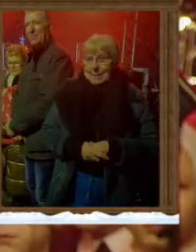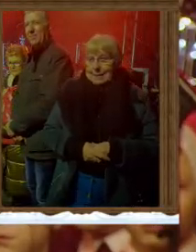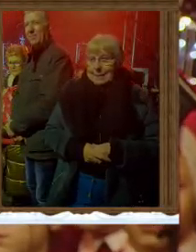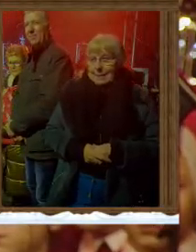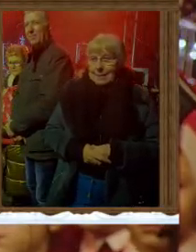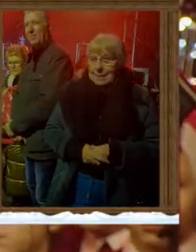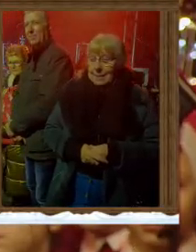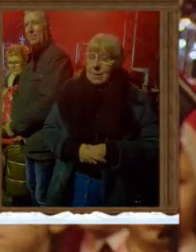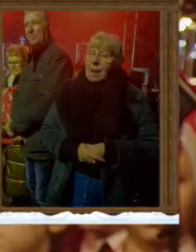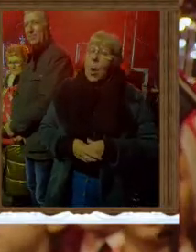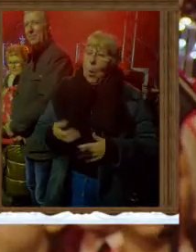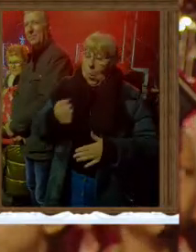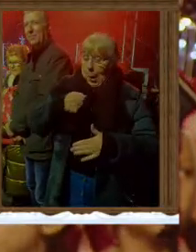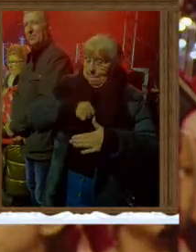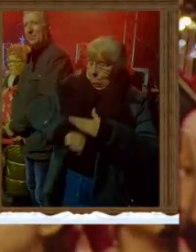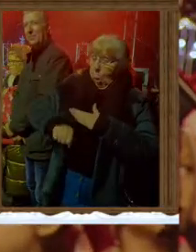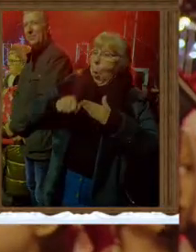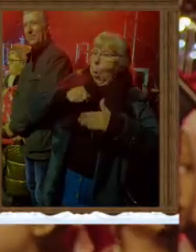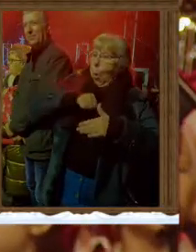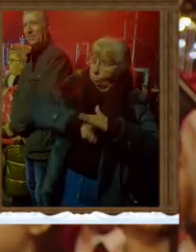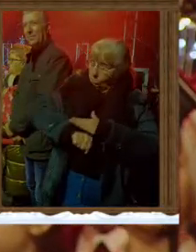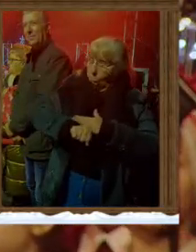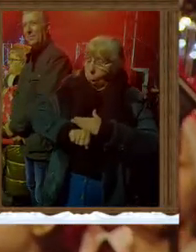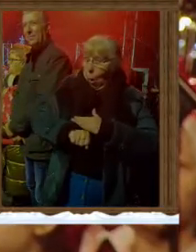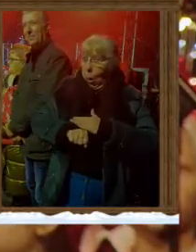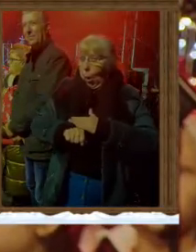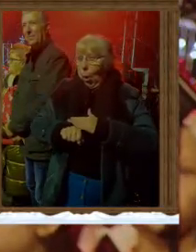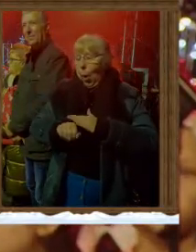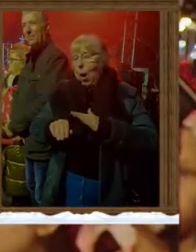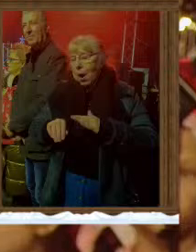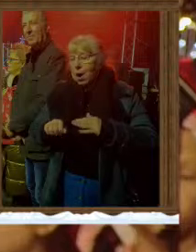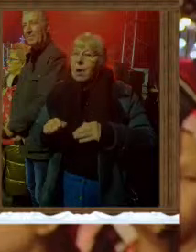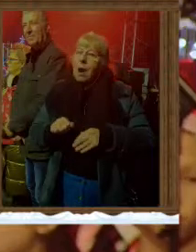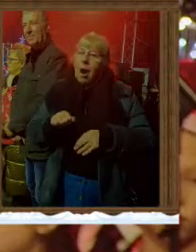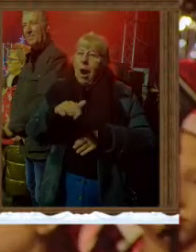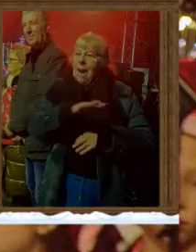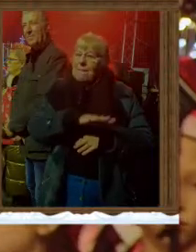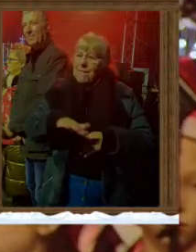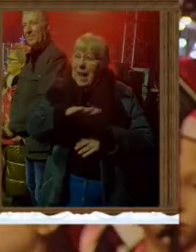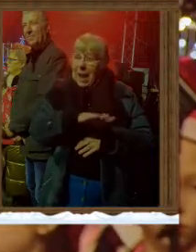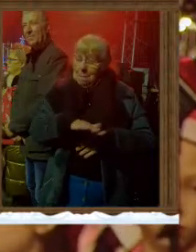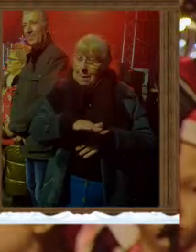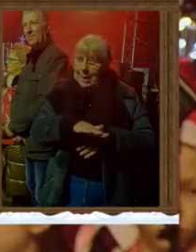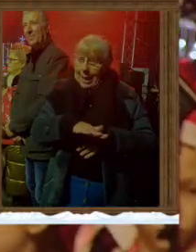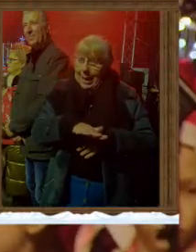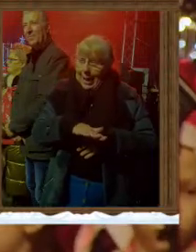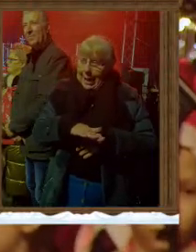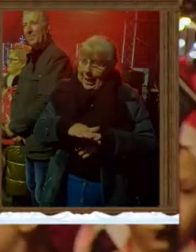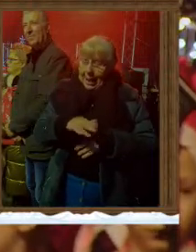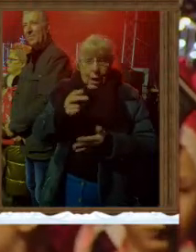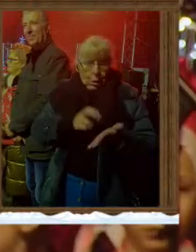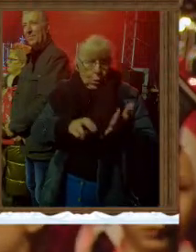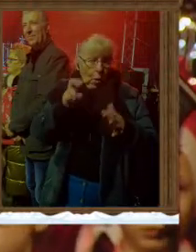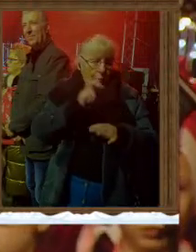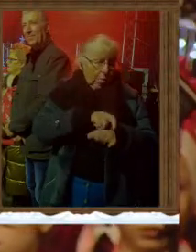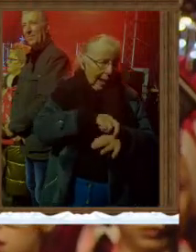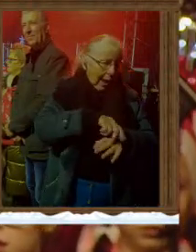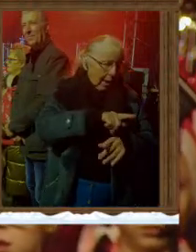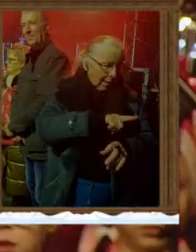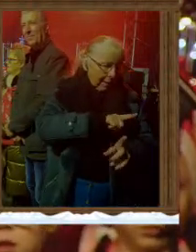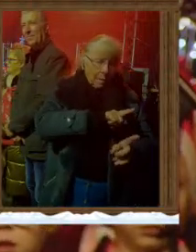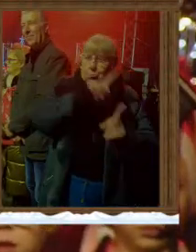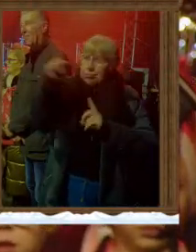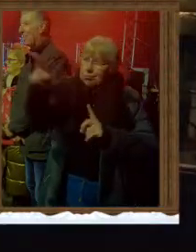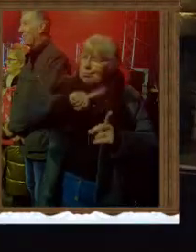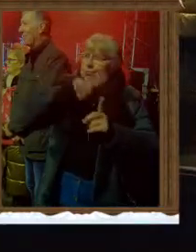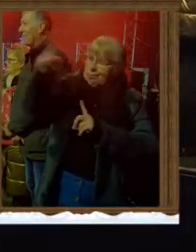then, when they were born, I have to say this, all our families traveled from Northern Ireland to Scotland